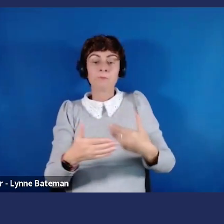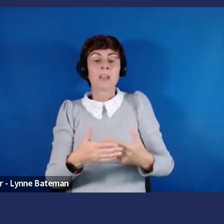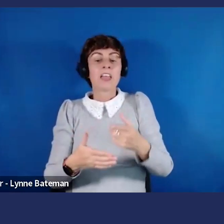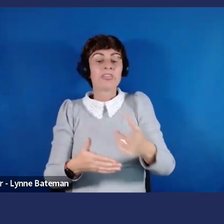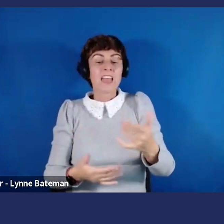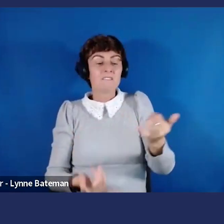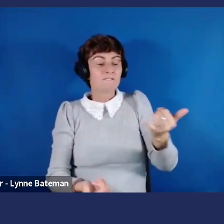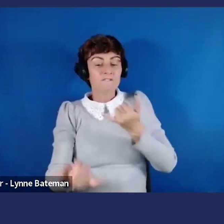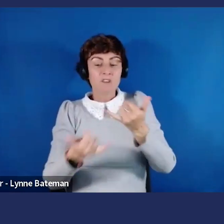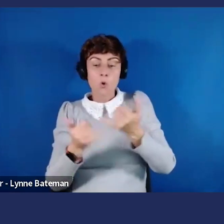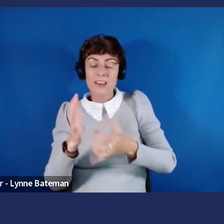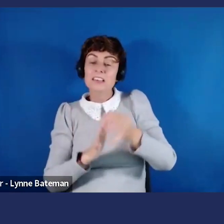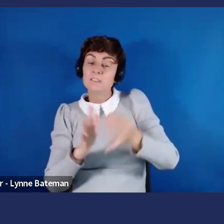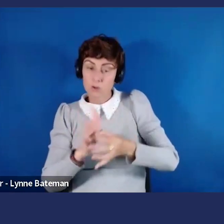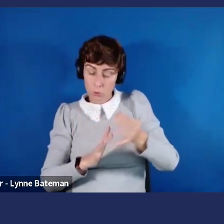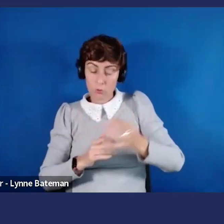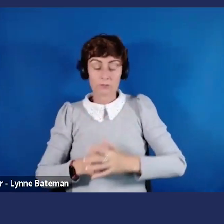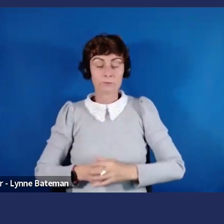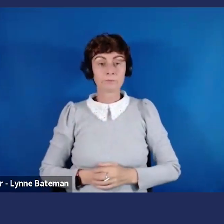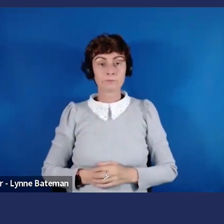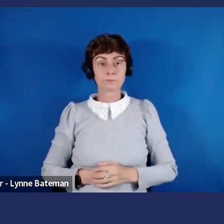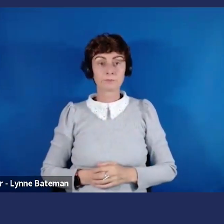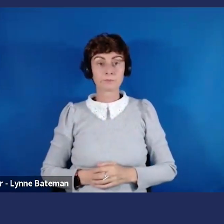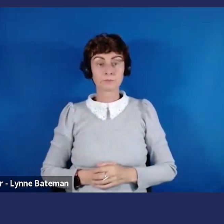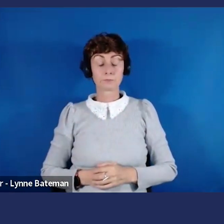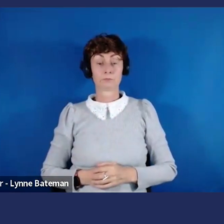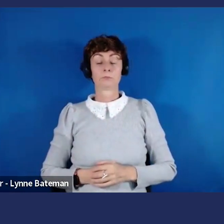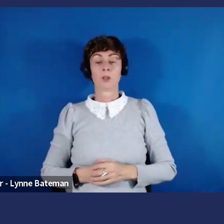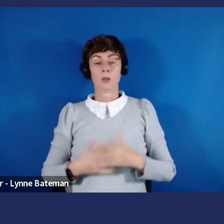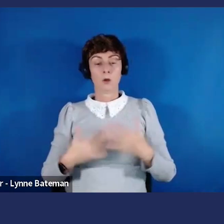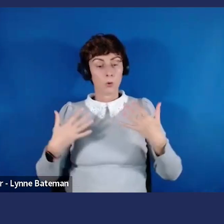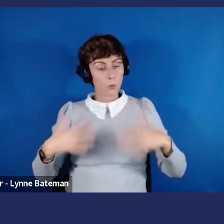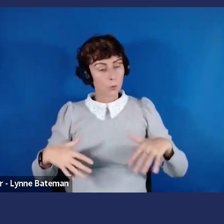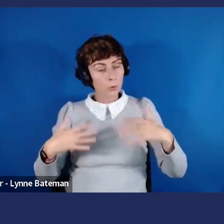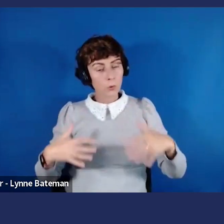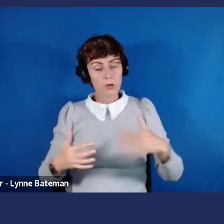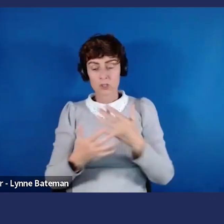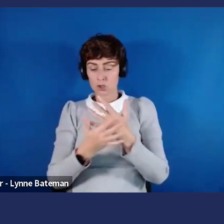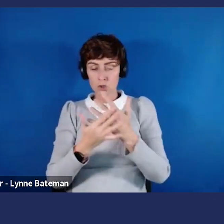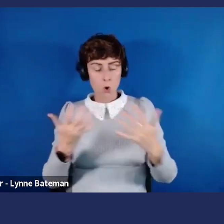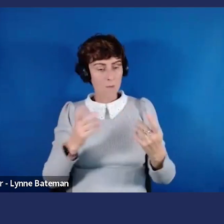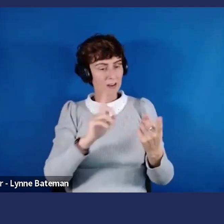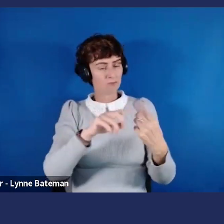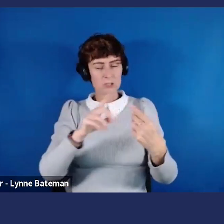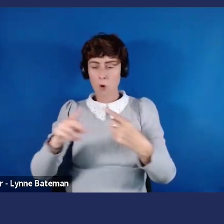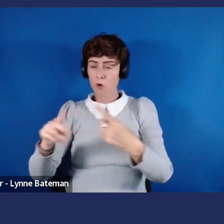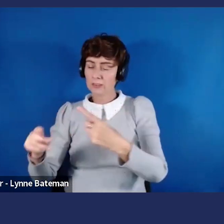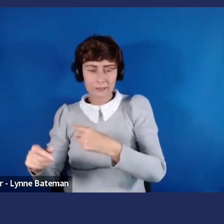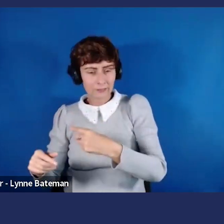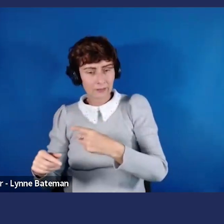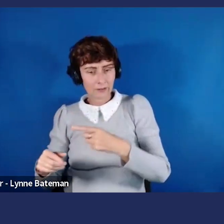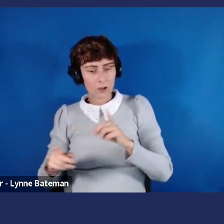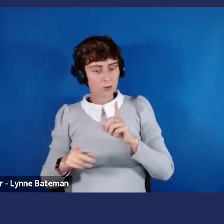birth experiences. And I was overwhelmed by just the number of responses that I received to